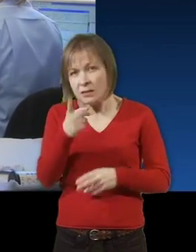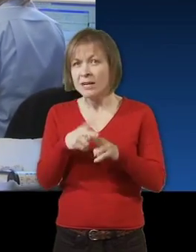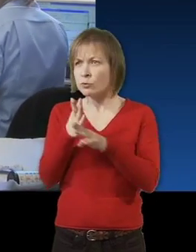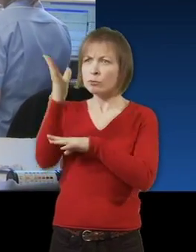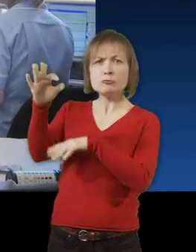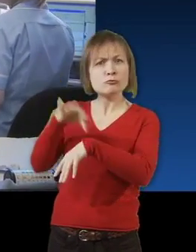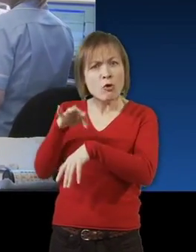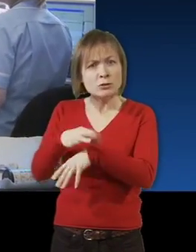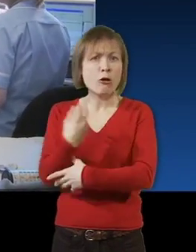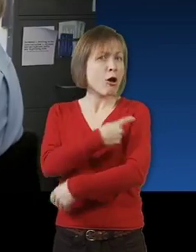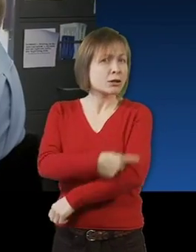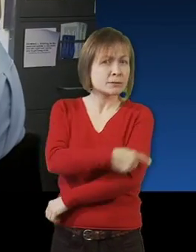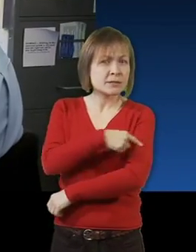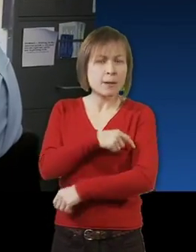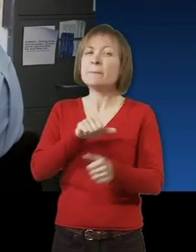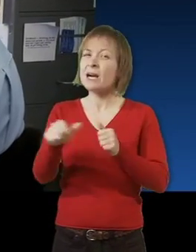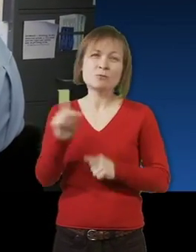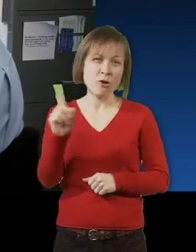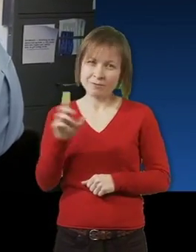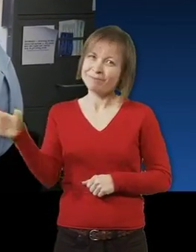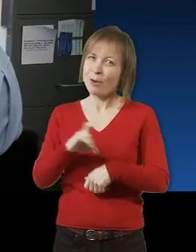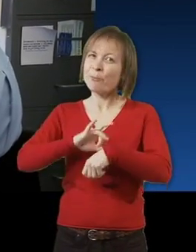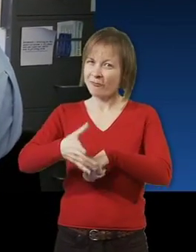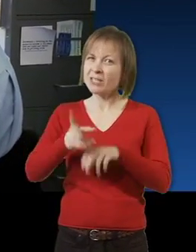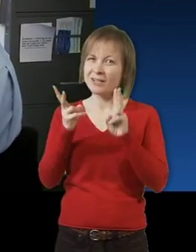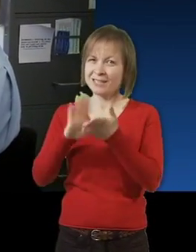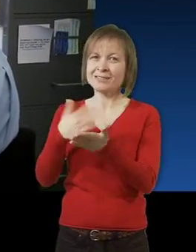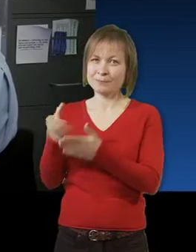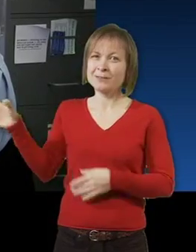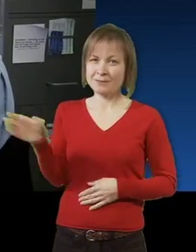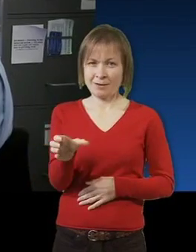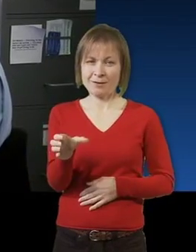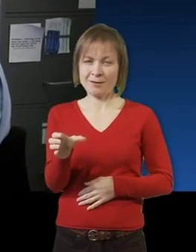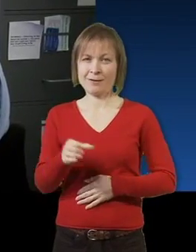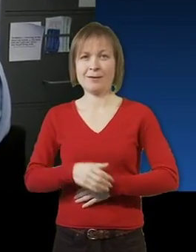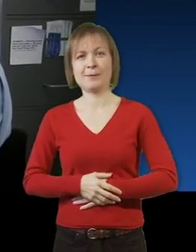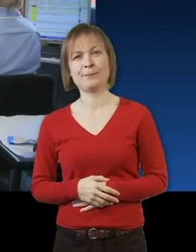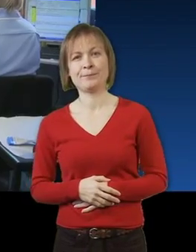see a doctor or go to a hospital, it's better to use a professional interpreter.